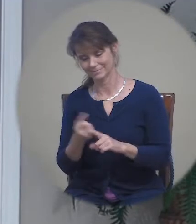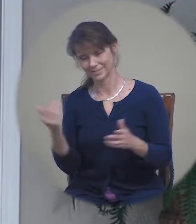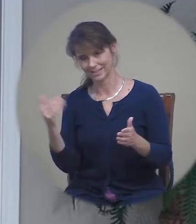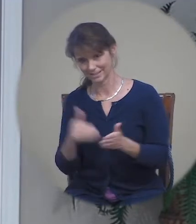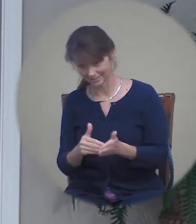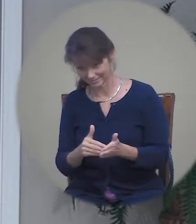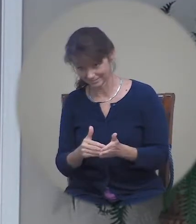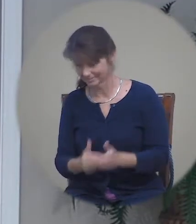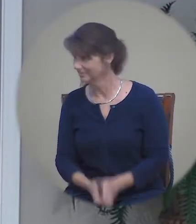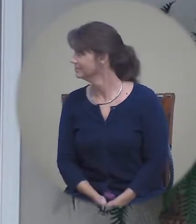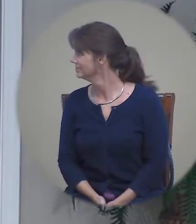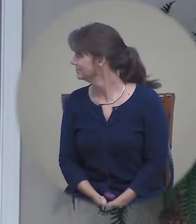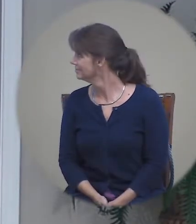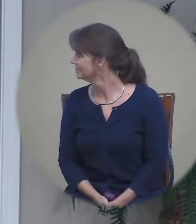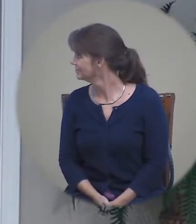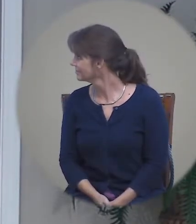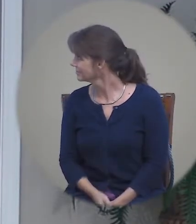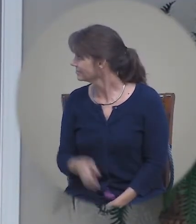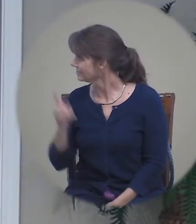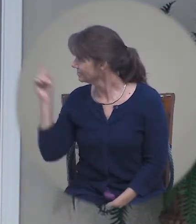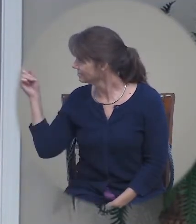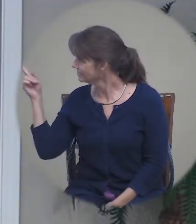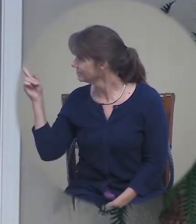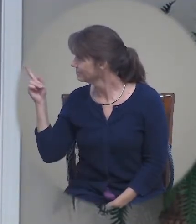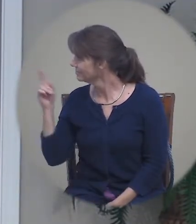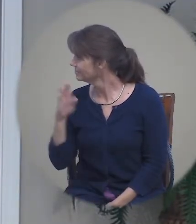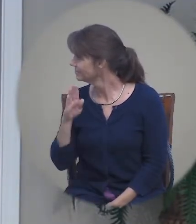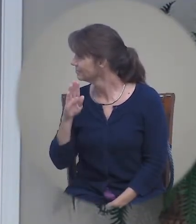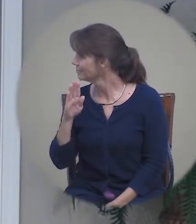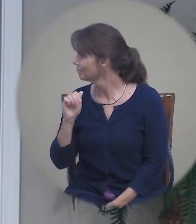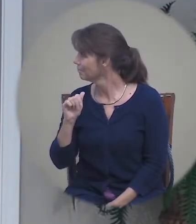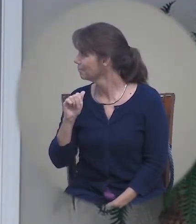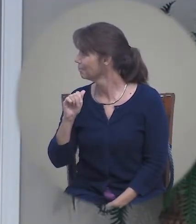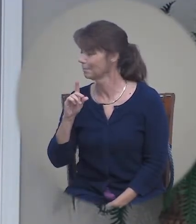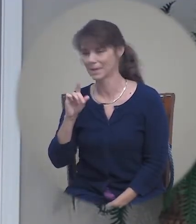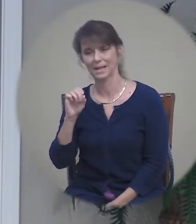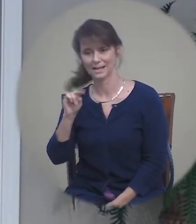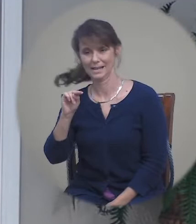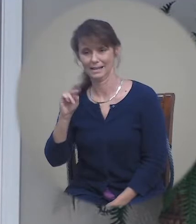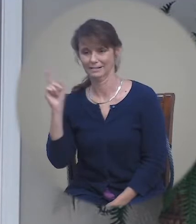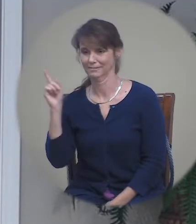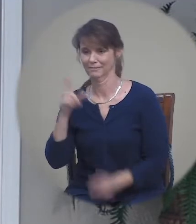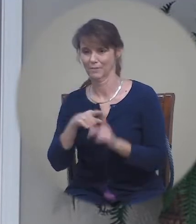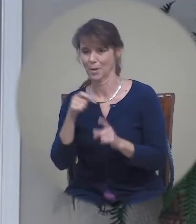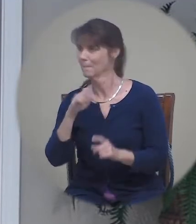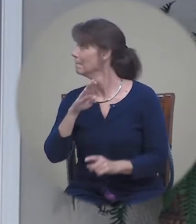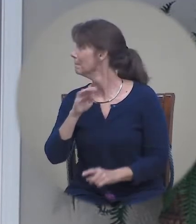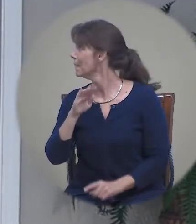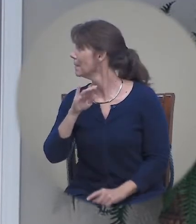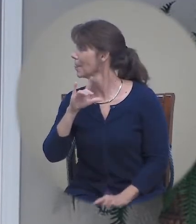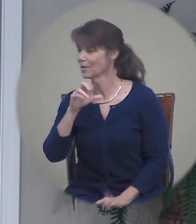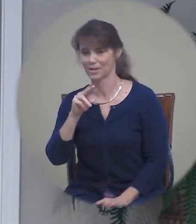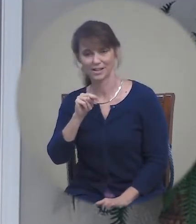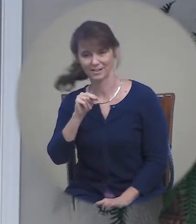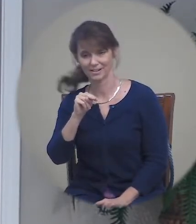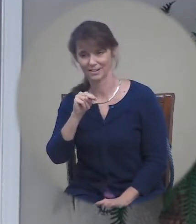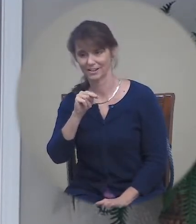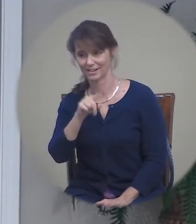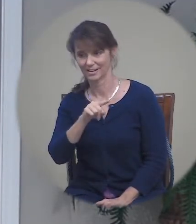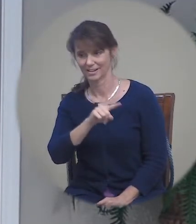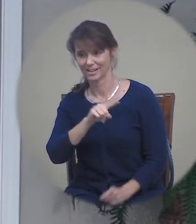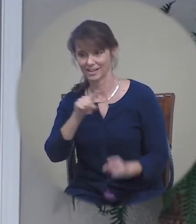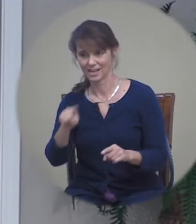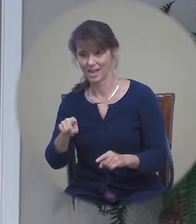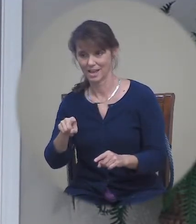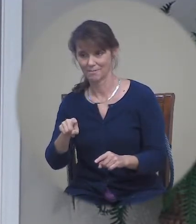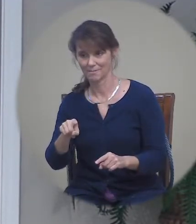This official comes from Babylon to meet with King Hezekiah, and putting together the different references, seems like this guy came for